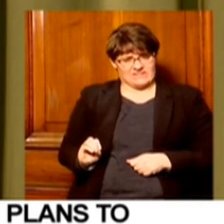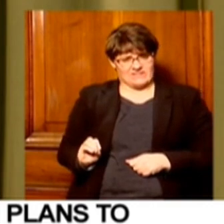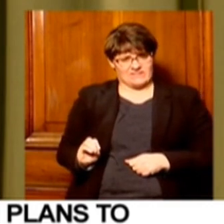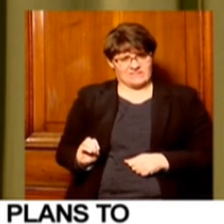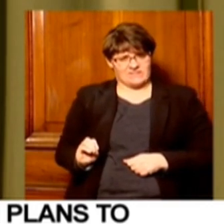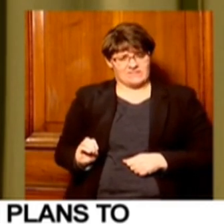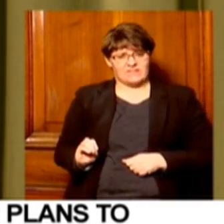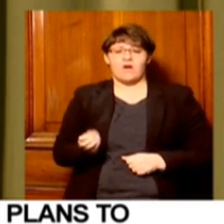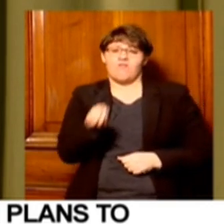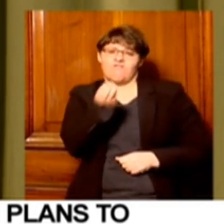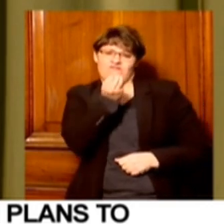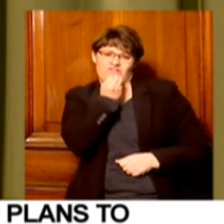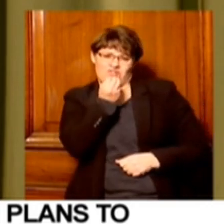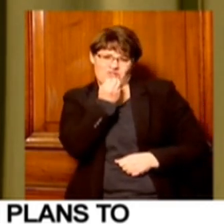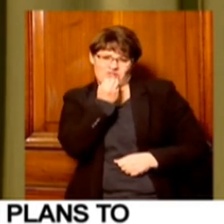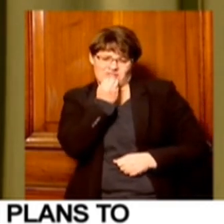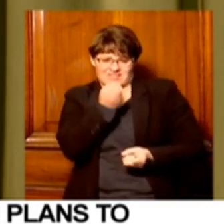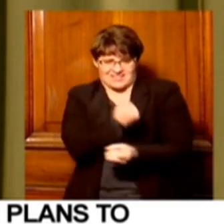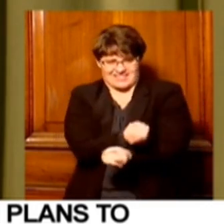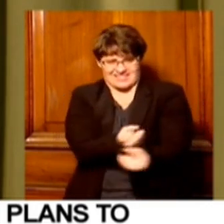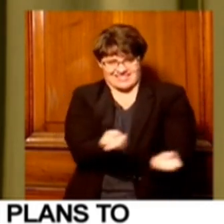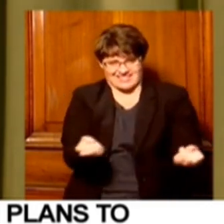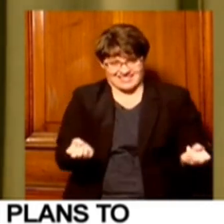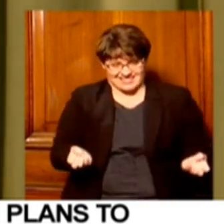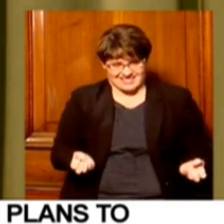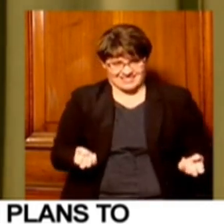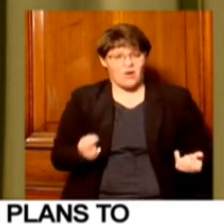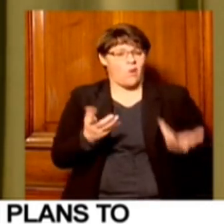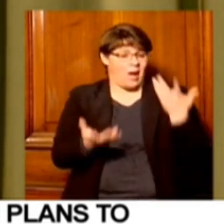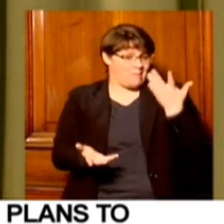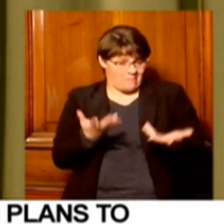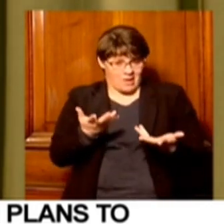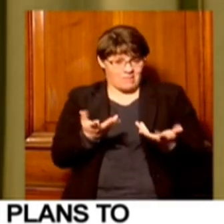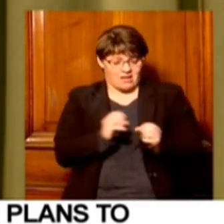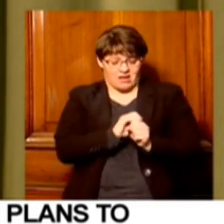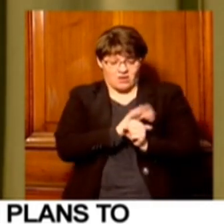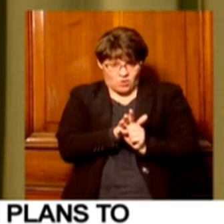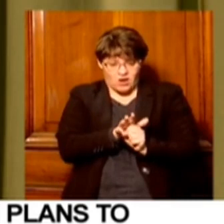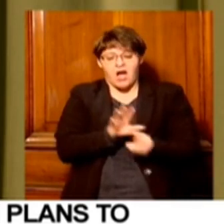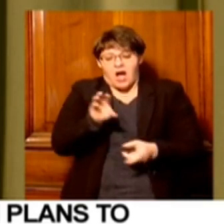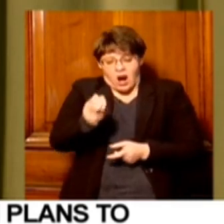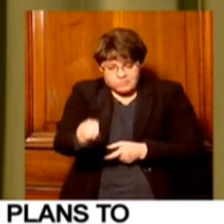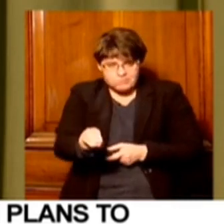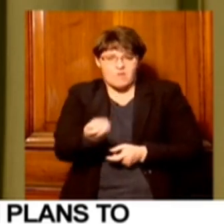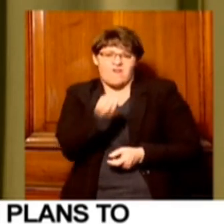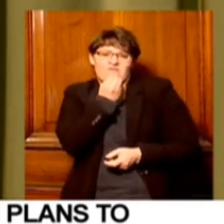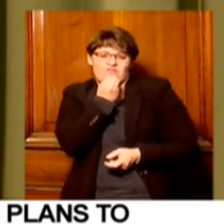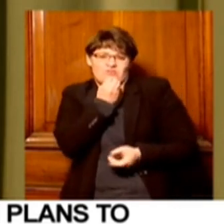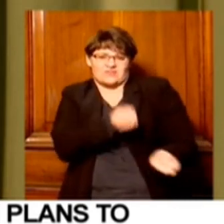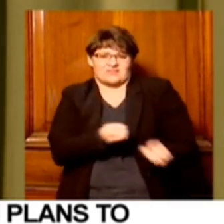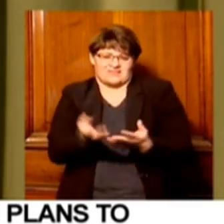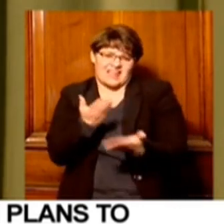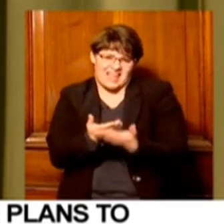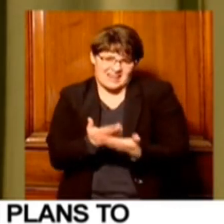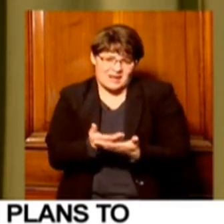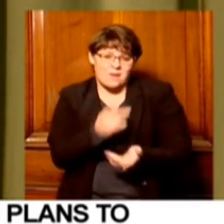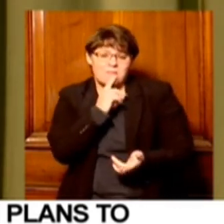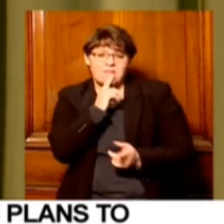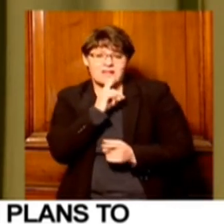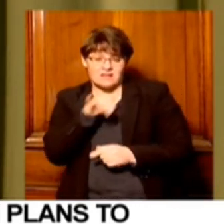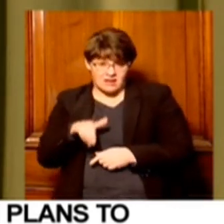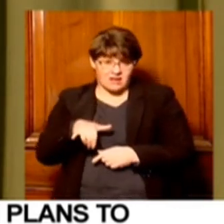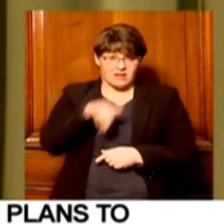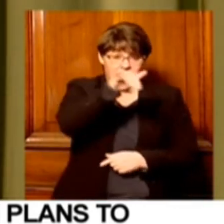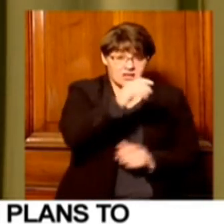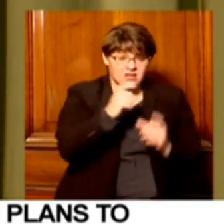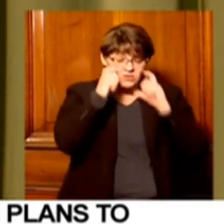of serving food, because then contamination may move around a lot and you will not be able to eat with your mask